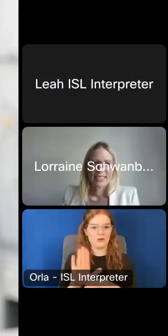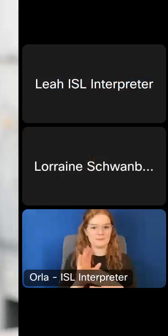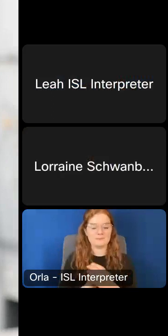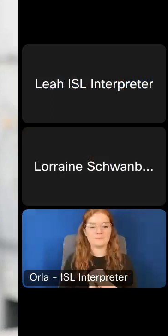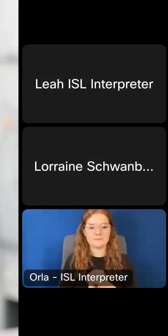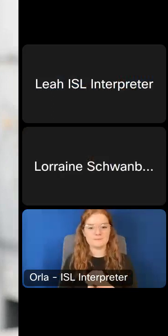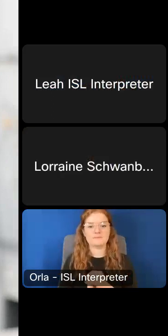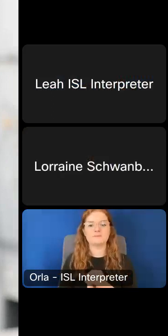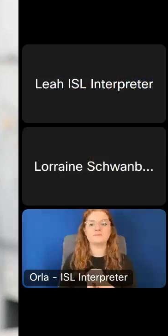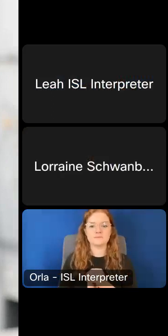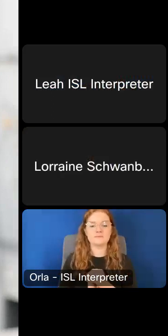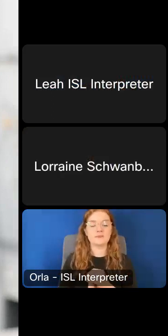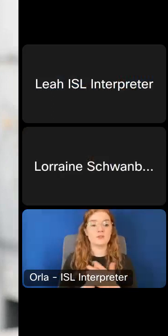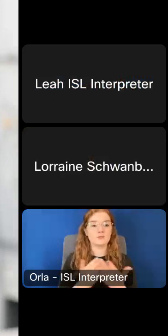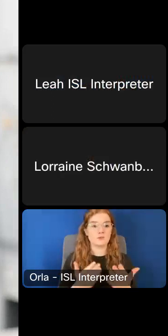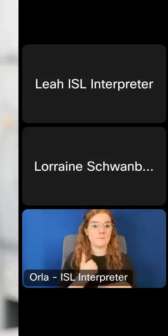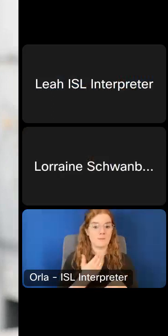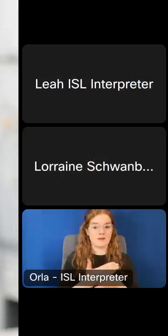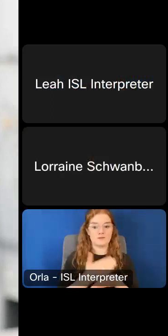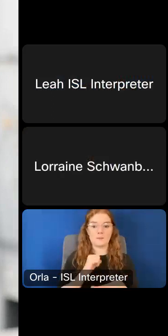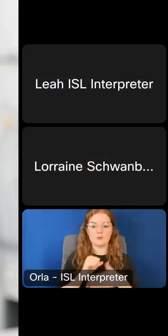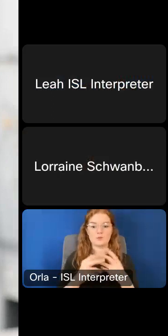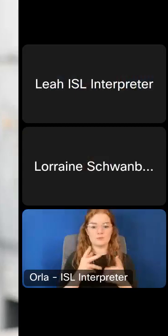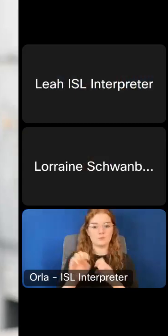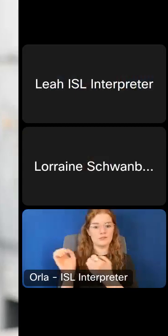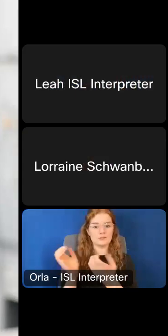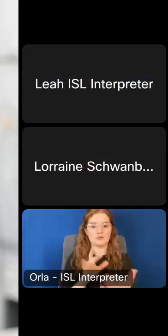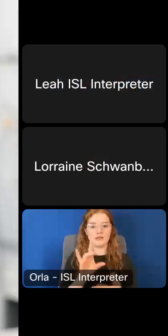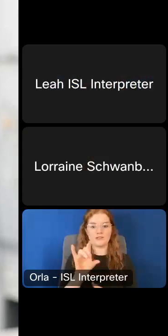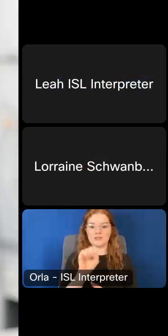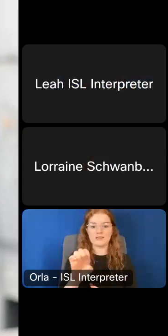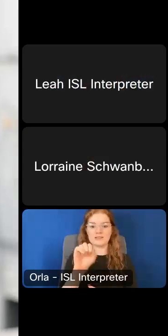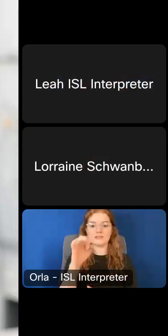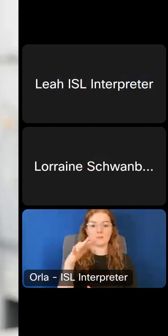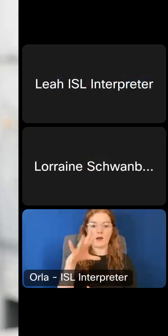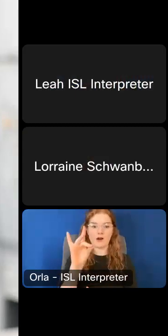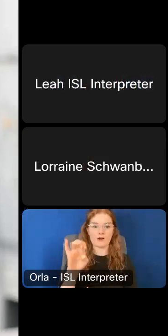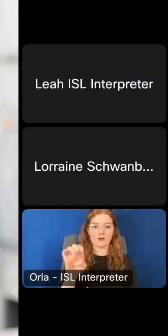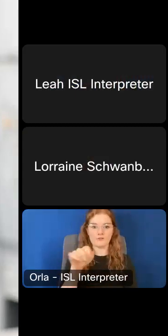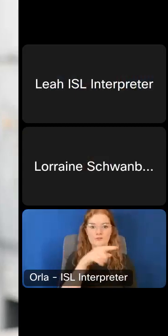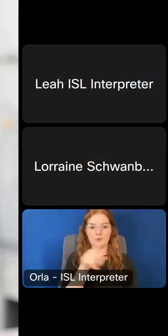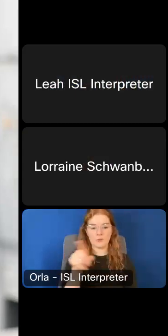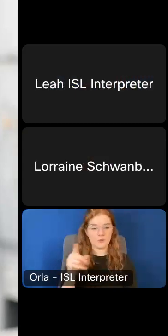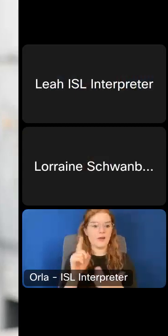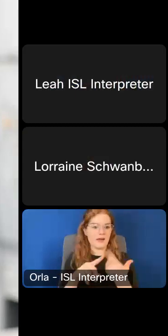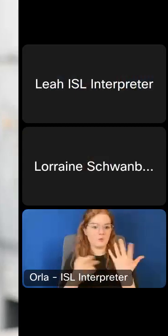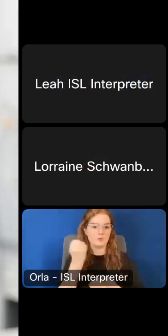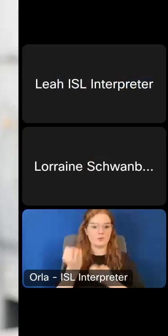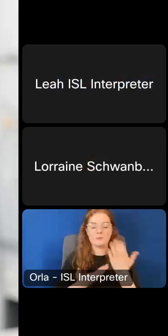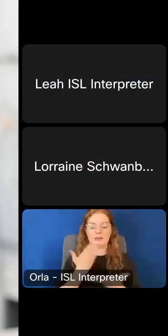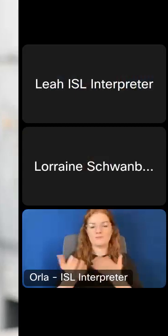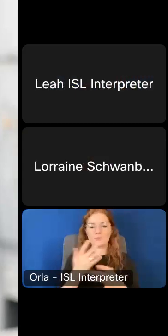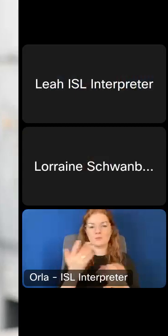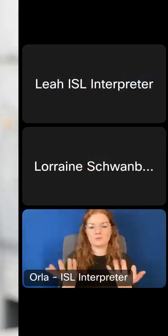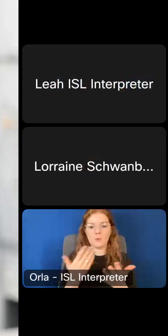So it's my job today to kind of introduce HSE SPARK to you and to explain, I suppose, what